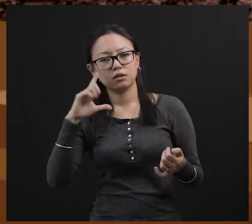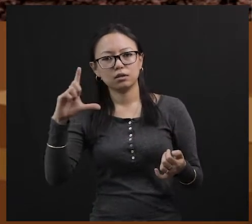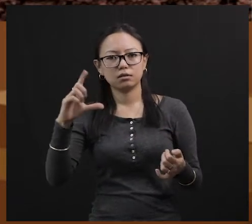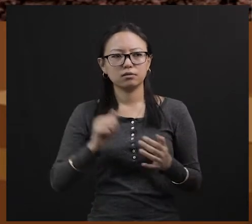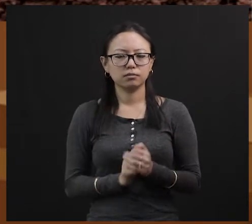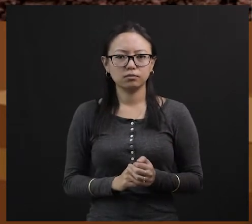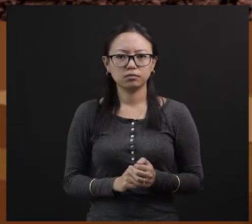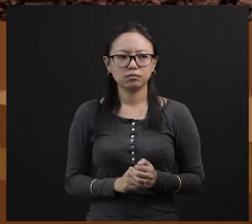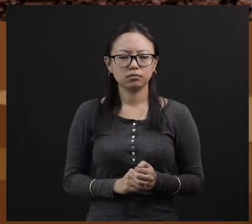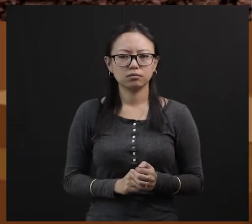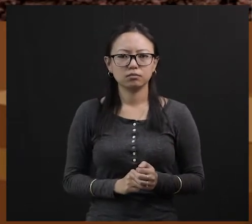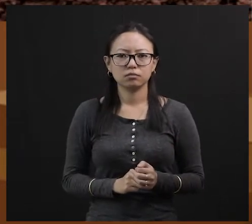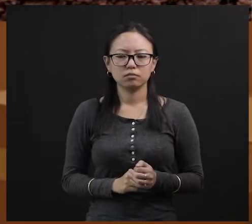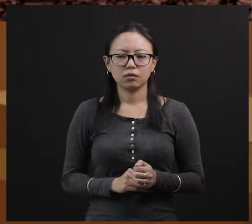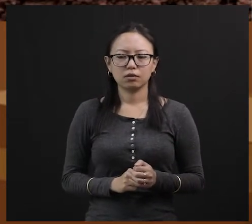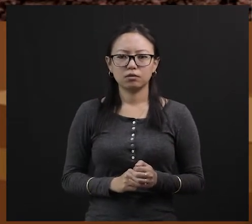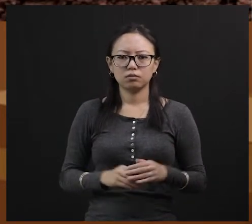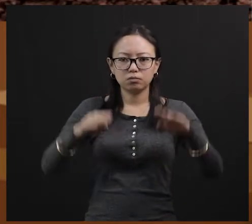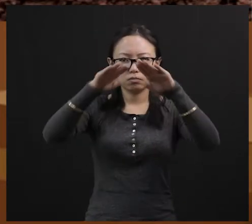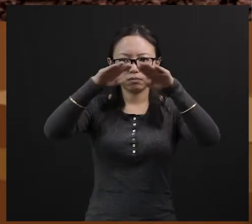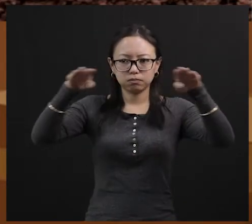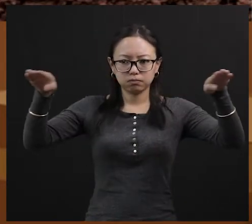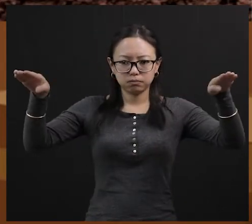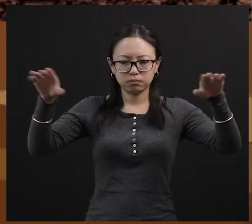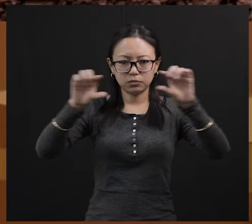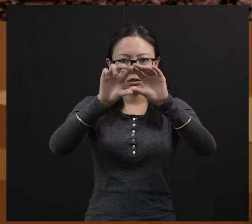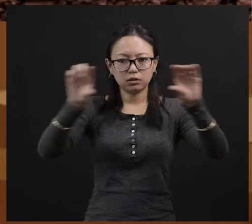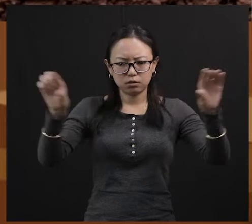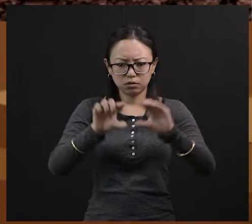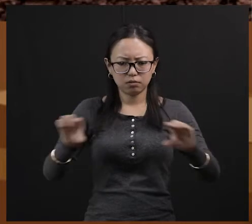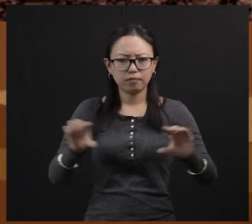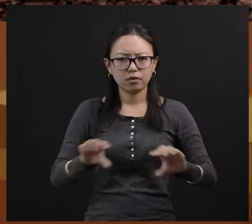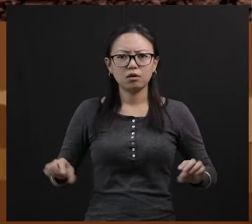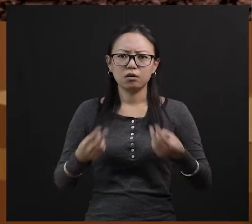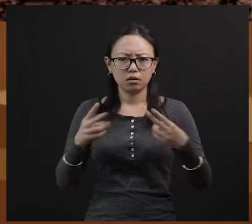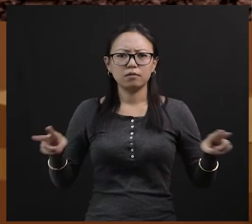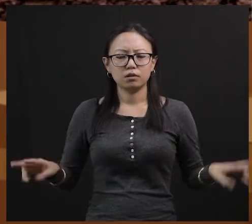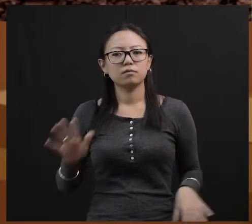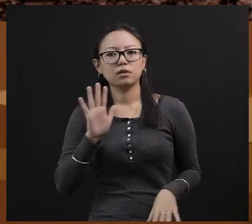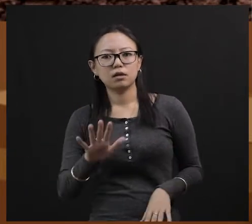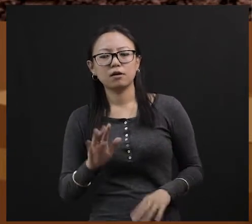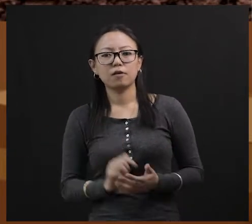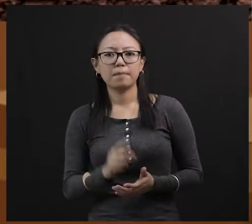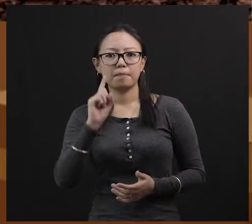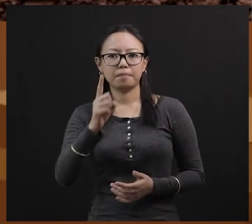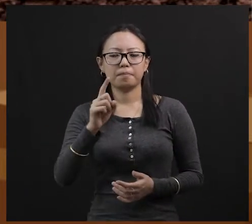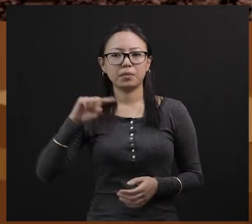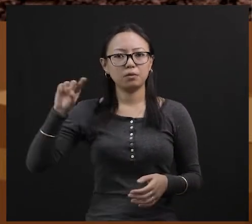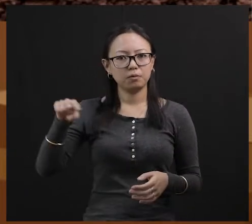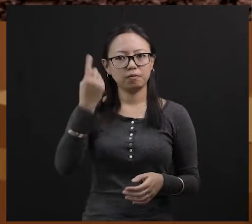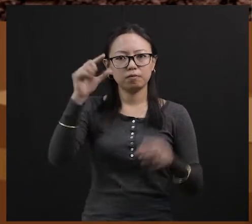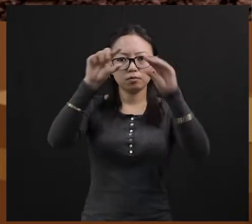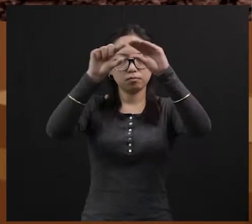layer, the outermost layer of land. And yep, you can, just uh, mash it with your hands like